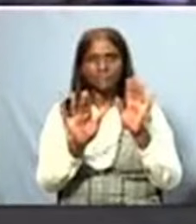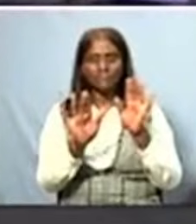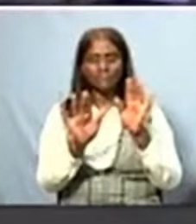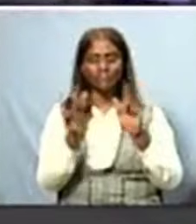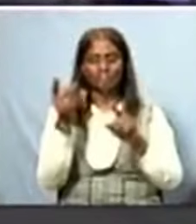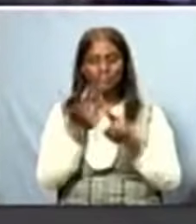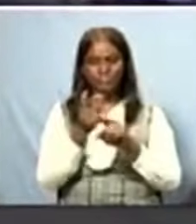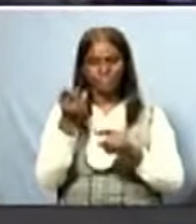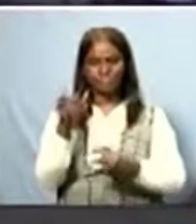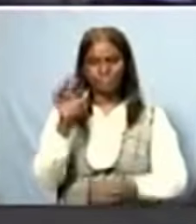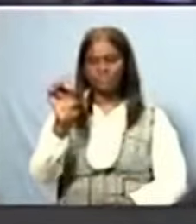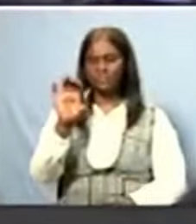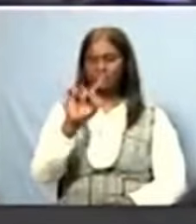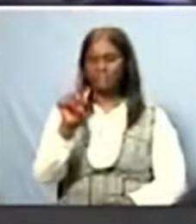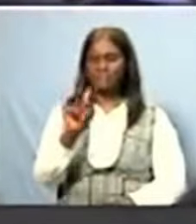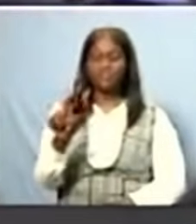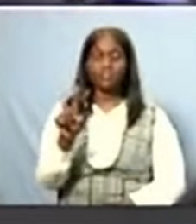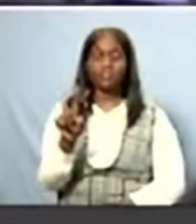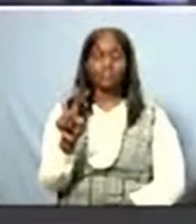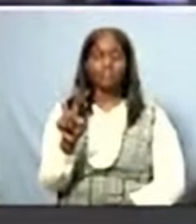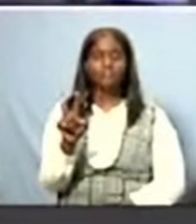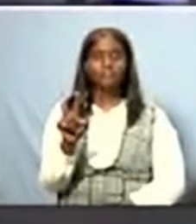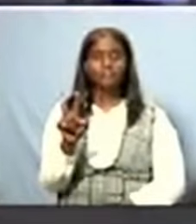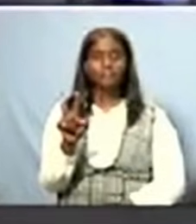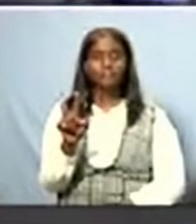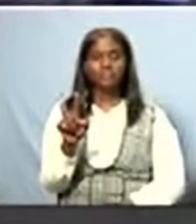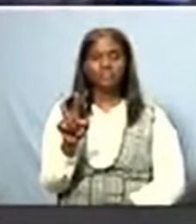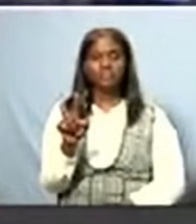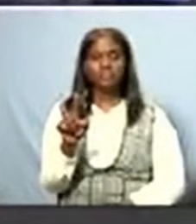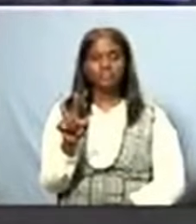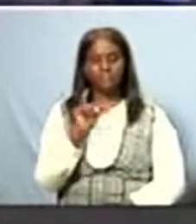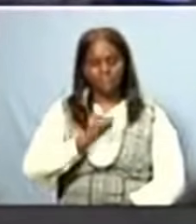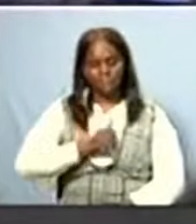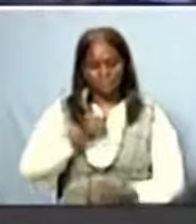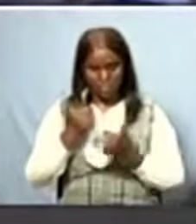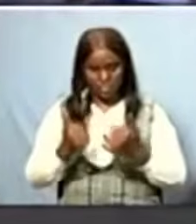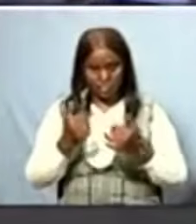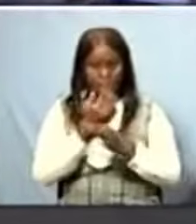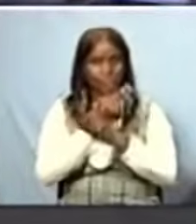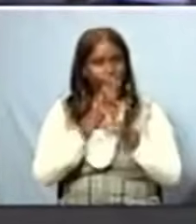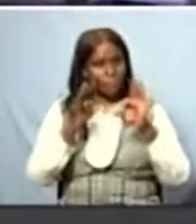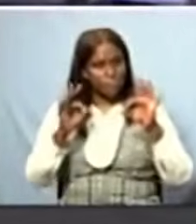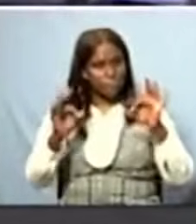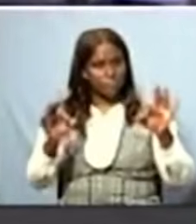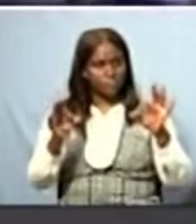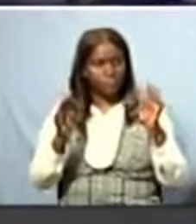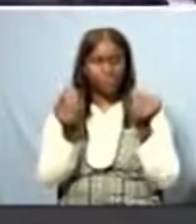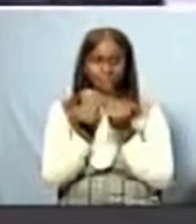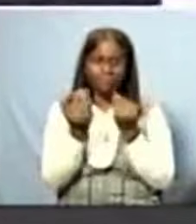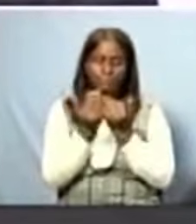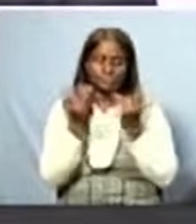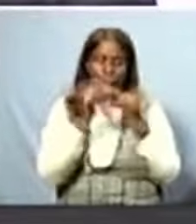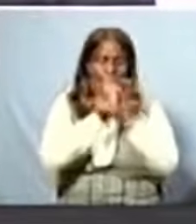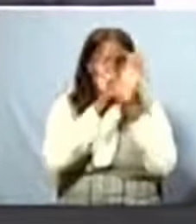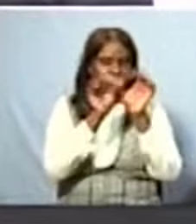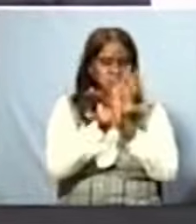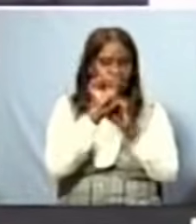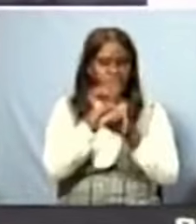from the Electoral Commission of Zambia. We are now free to seek points of